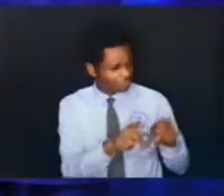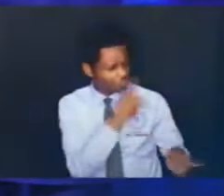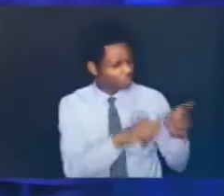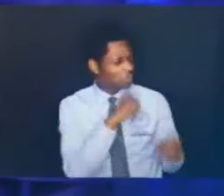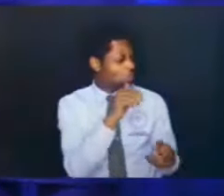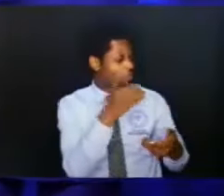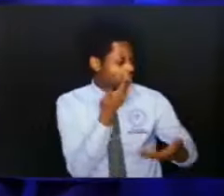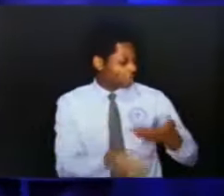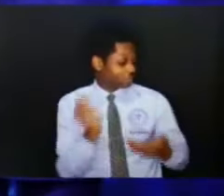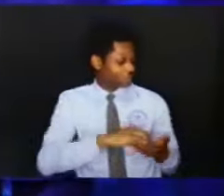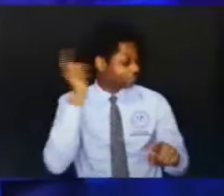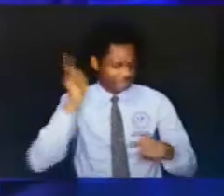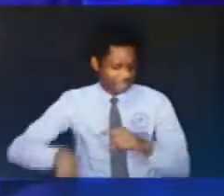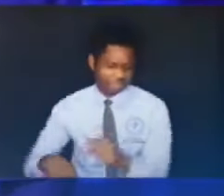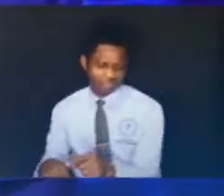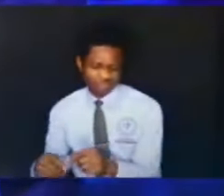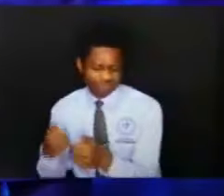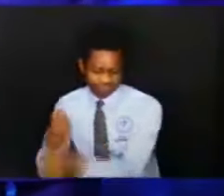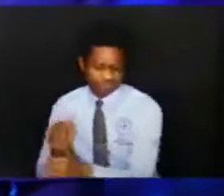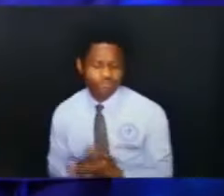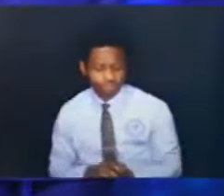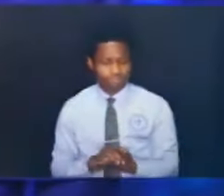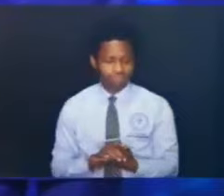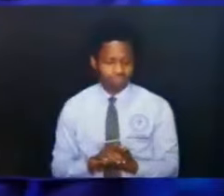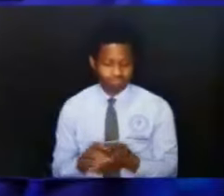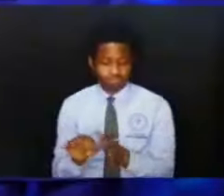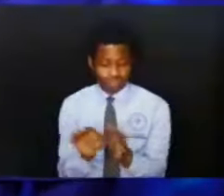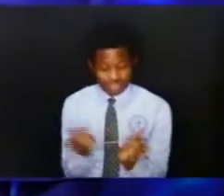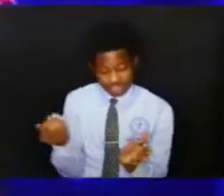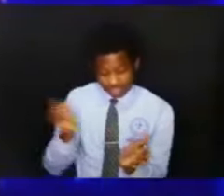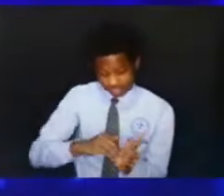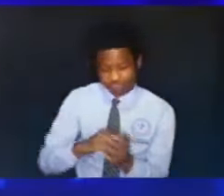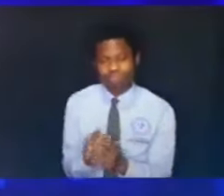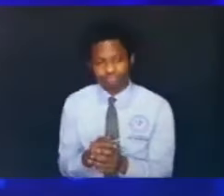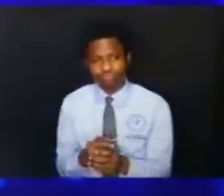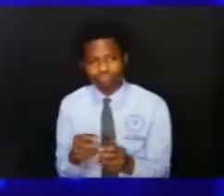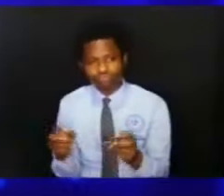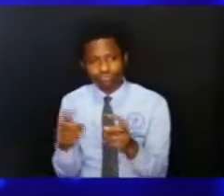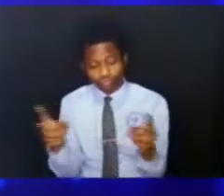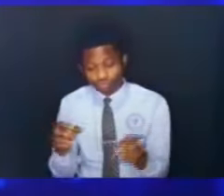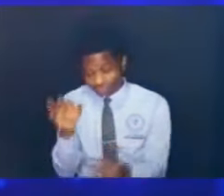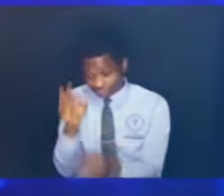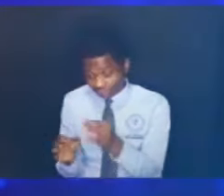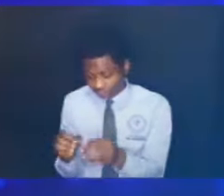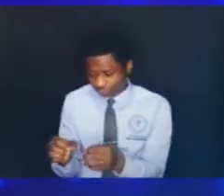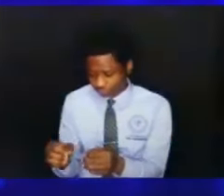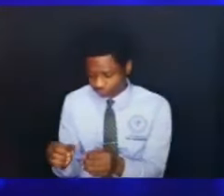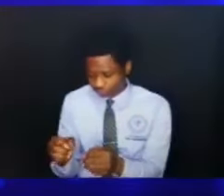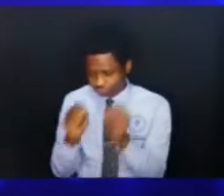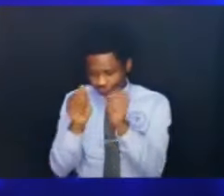Let's take the scripture again. Therefore, if you are offering your gift at the